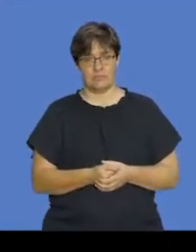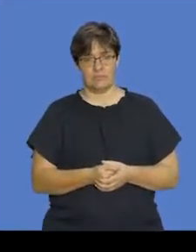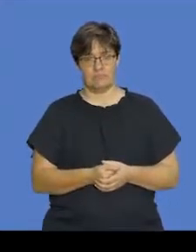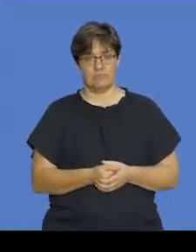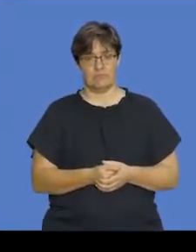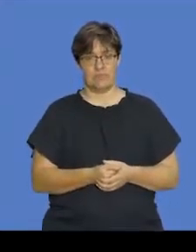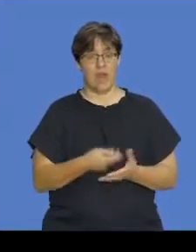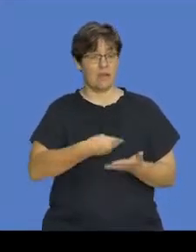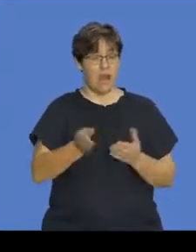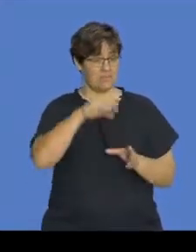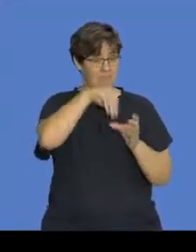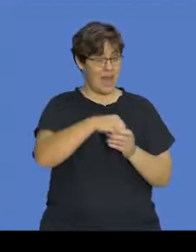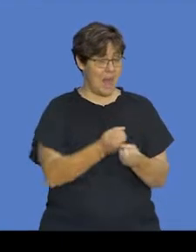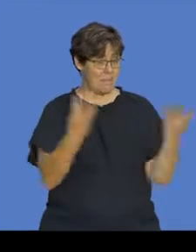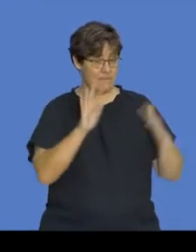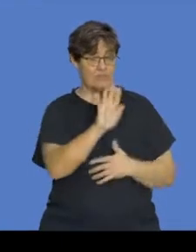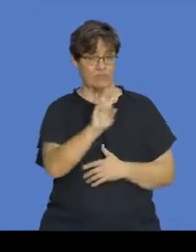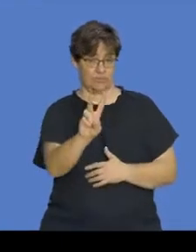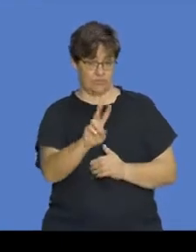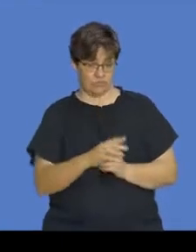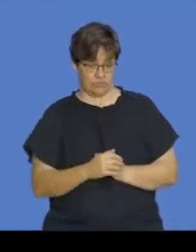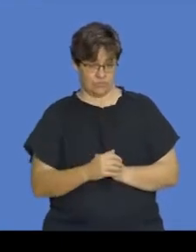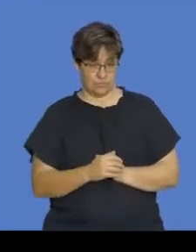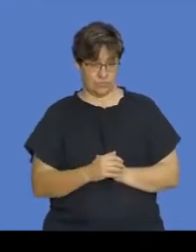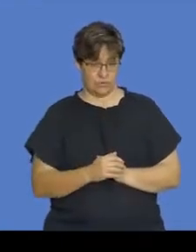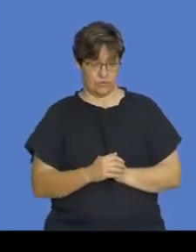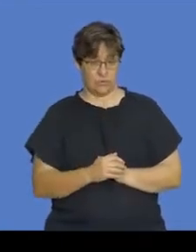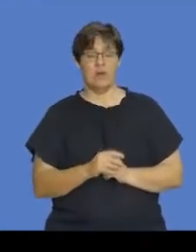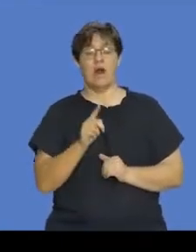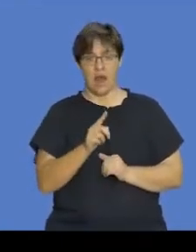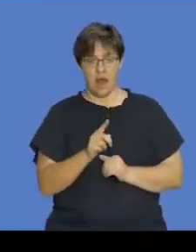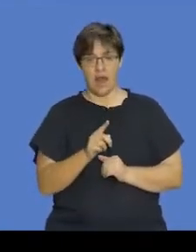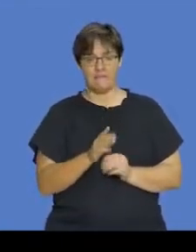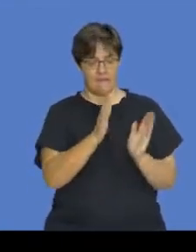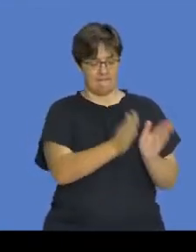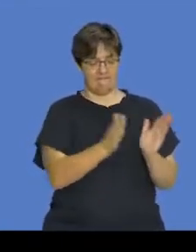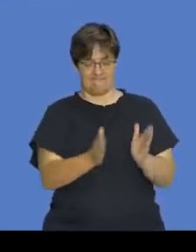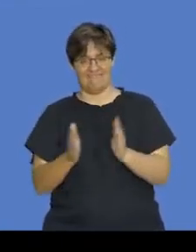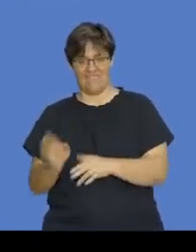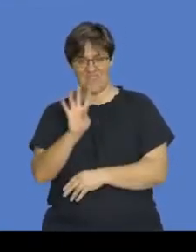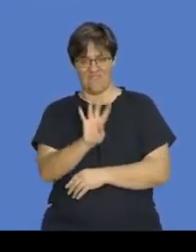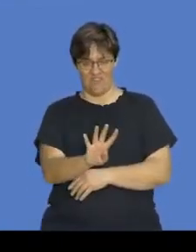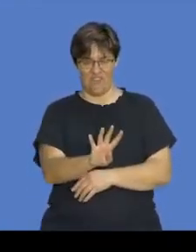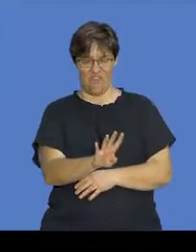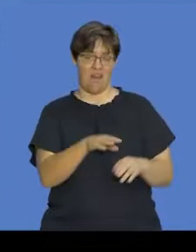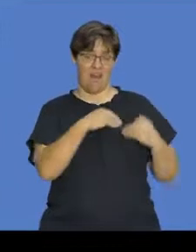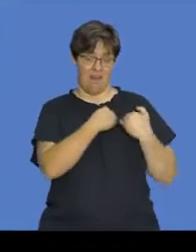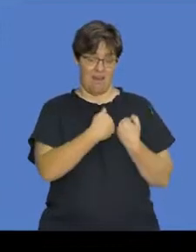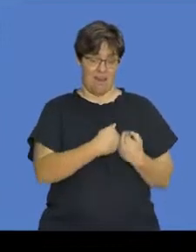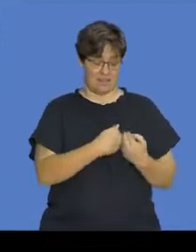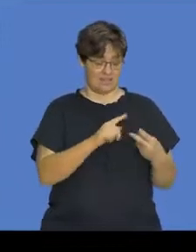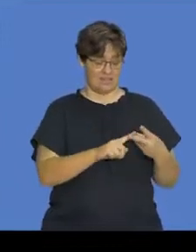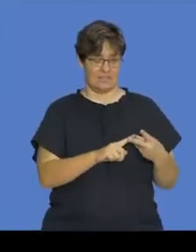there are 52 cards in this deck. They are ordered in 4 suites. Now, we have the hearts,